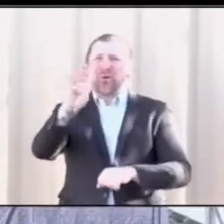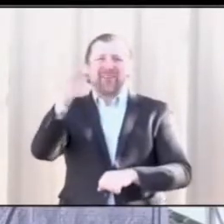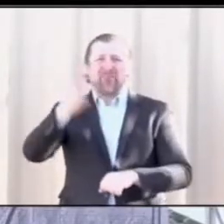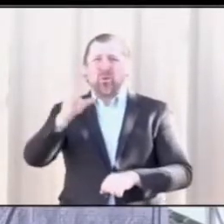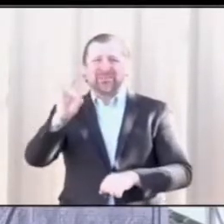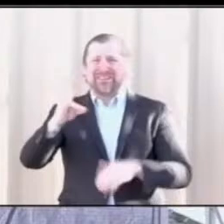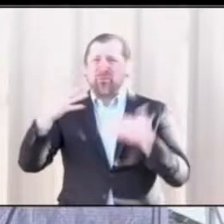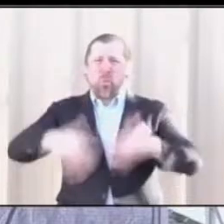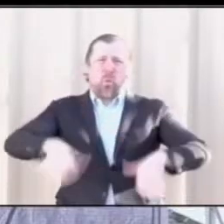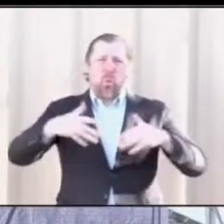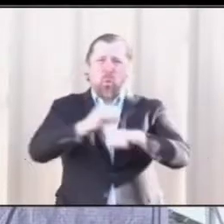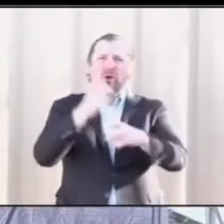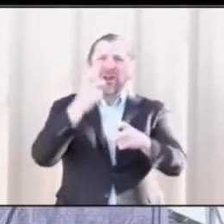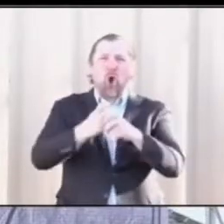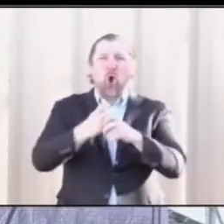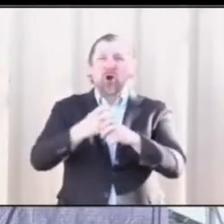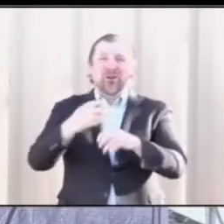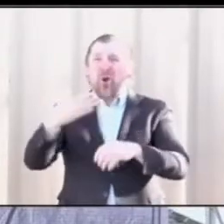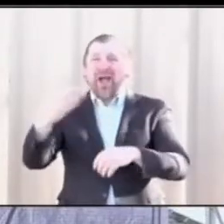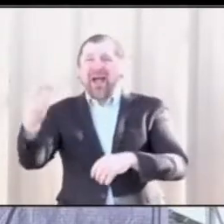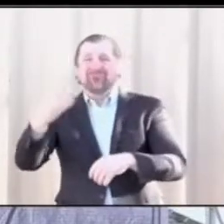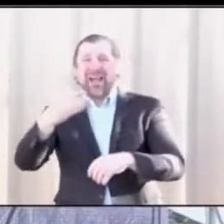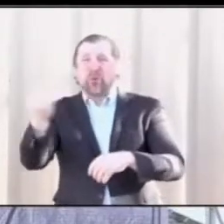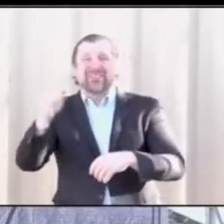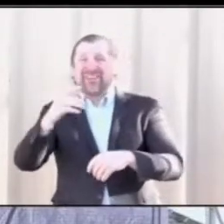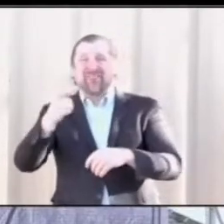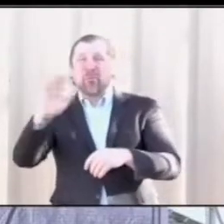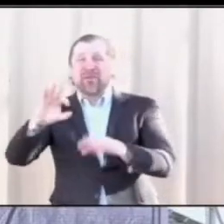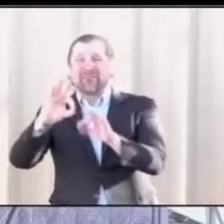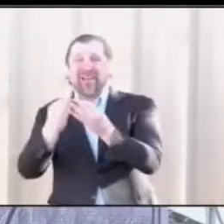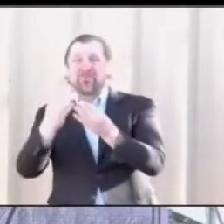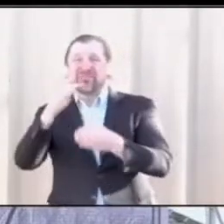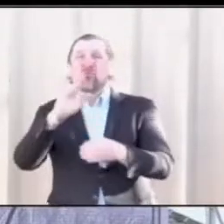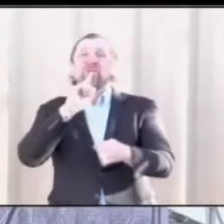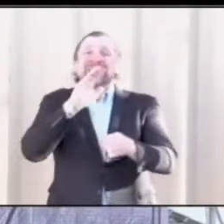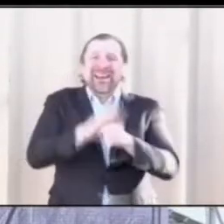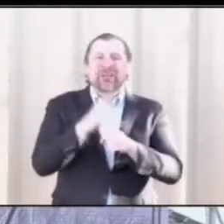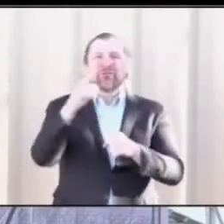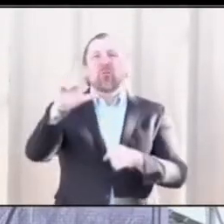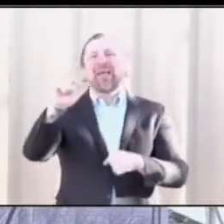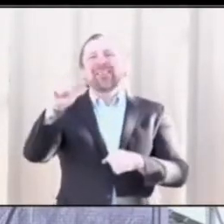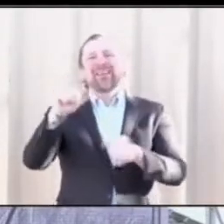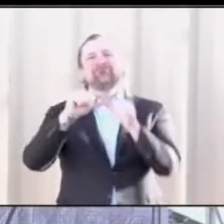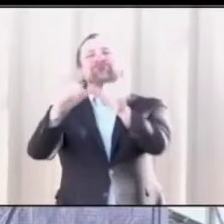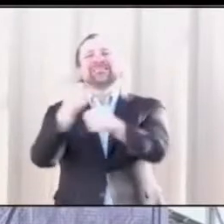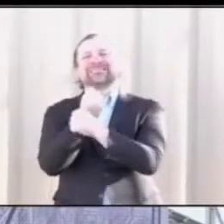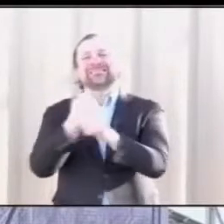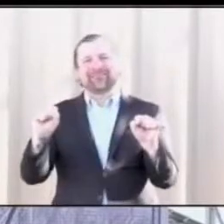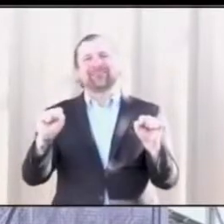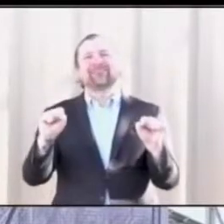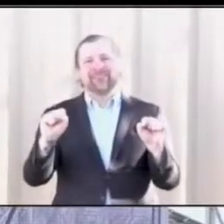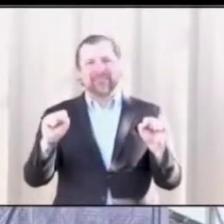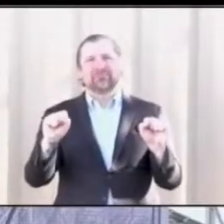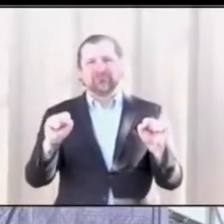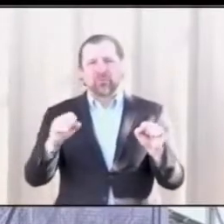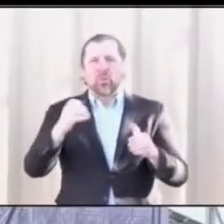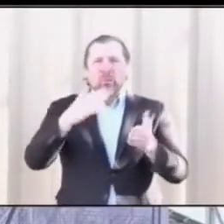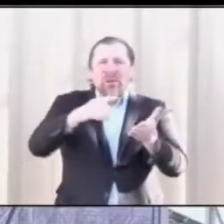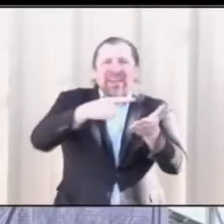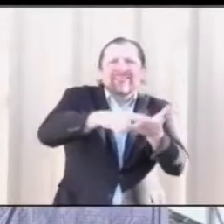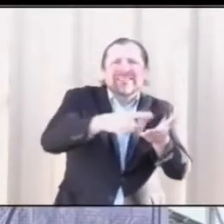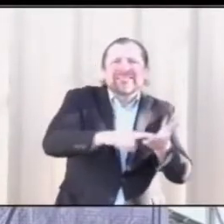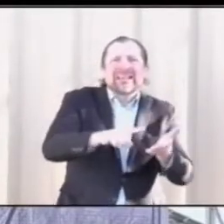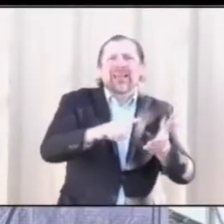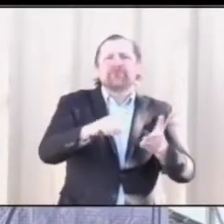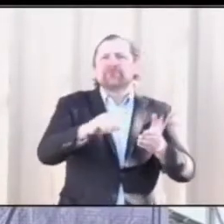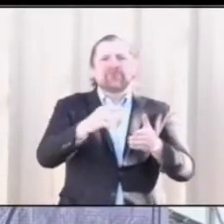from their homes and families, going the extra mile to keep Los Angeles safe. We are actively investigating all reports of missing persons and